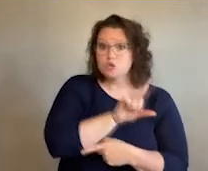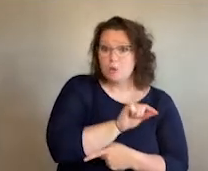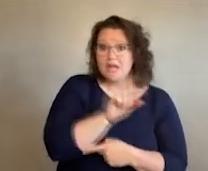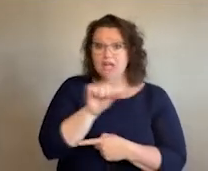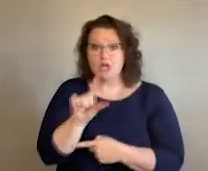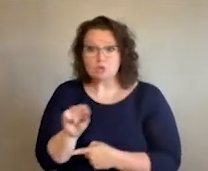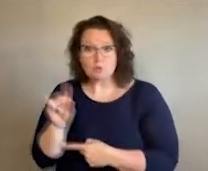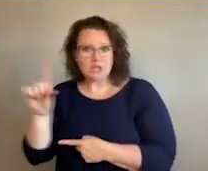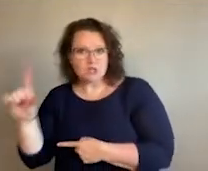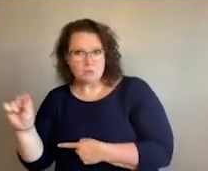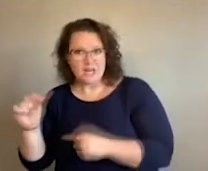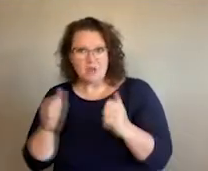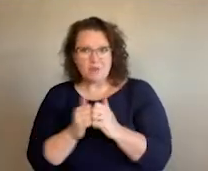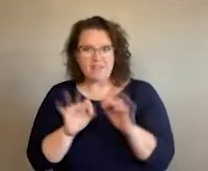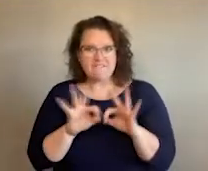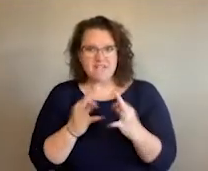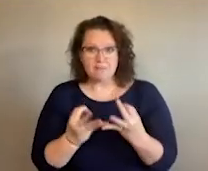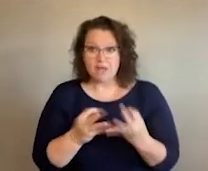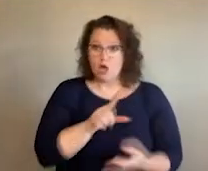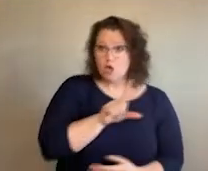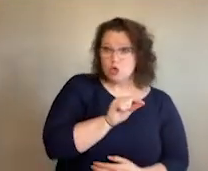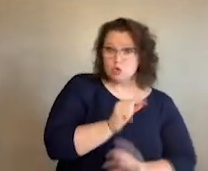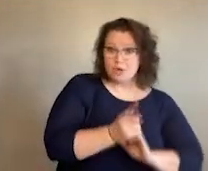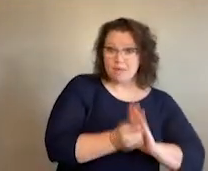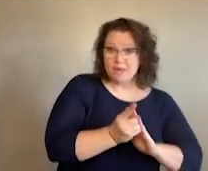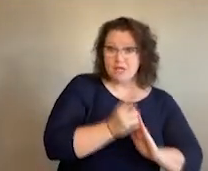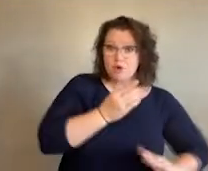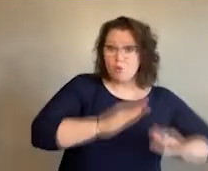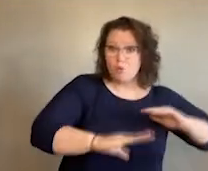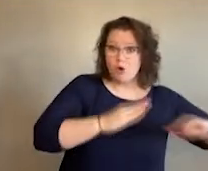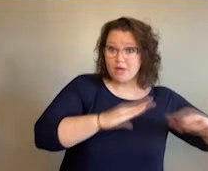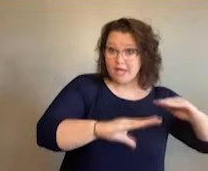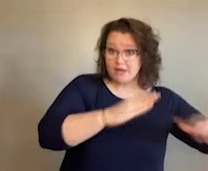20-20-20 this week with your family. 20 minutes of walking,